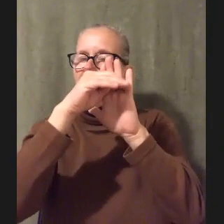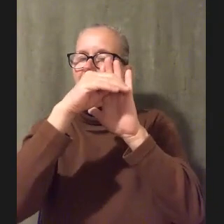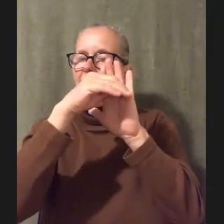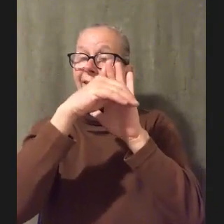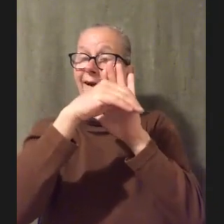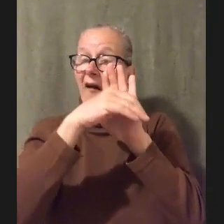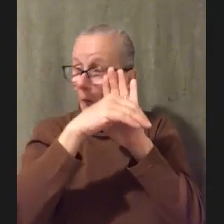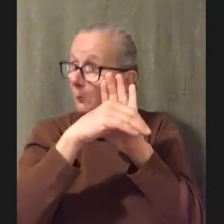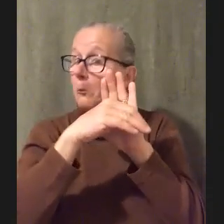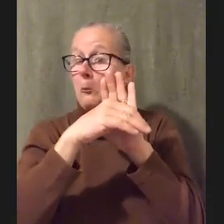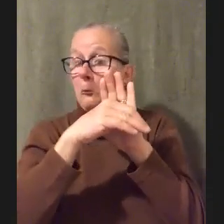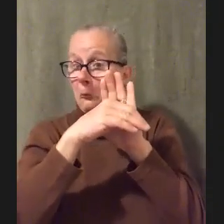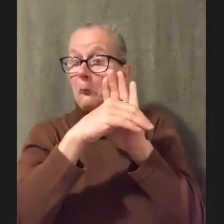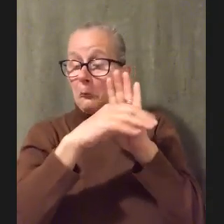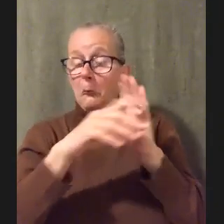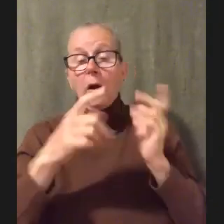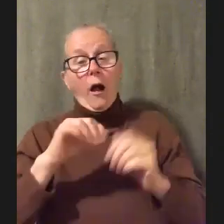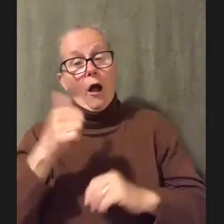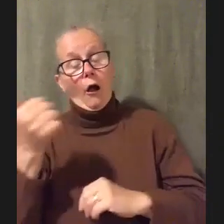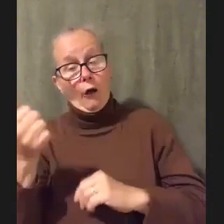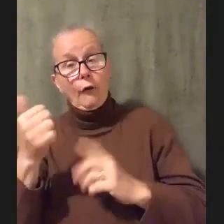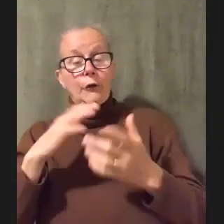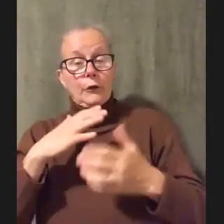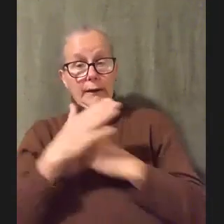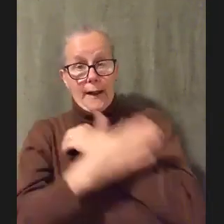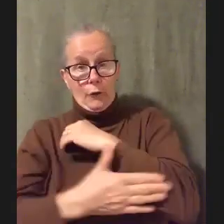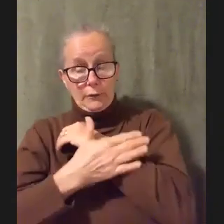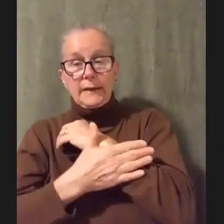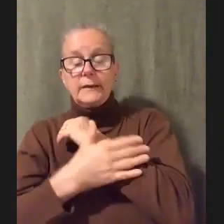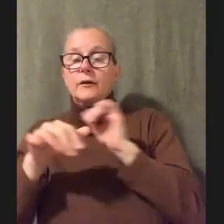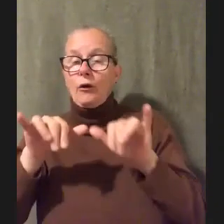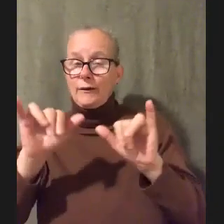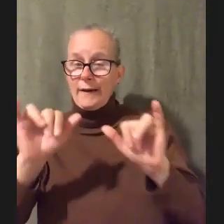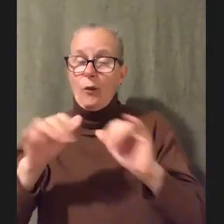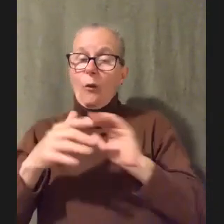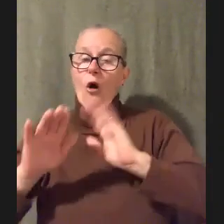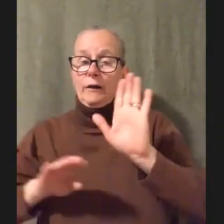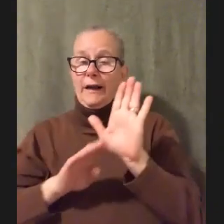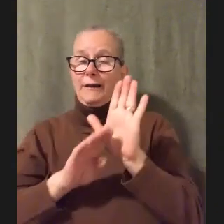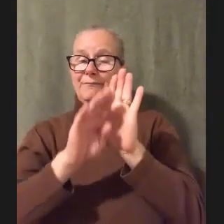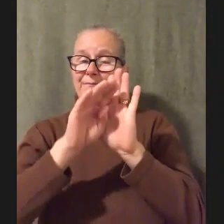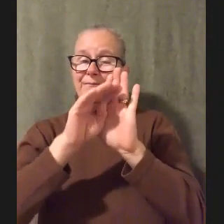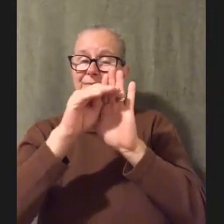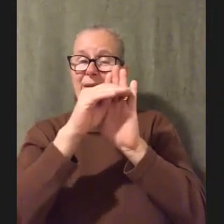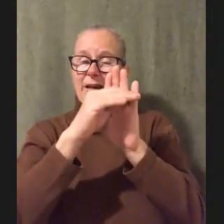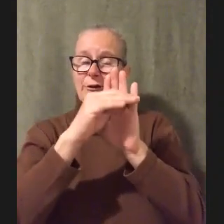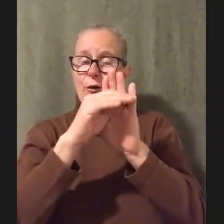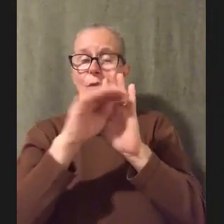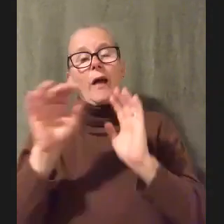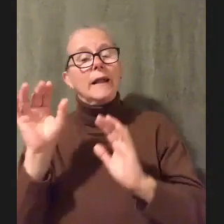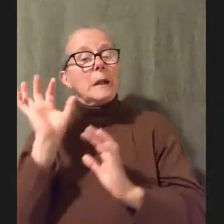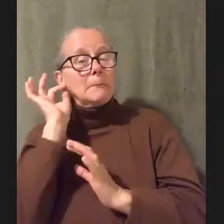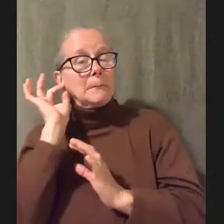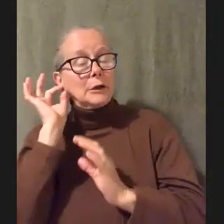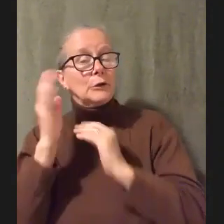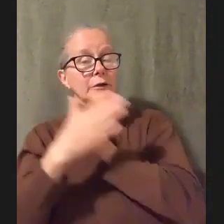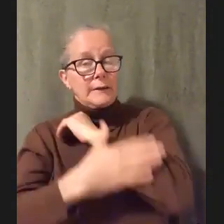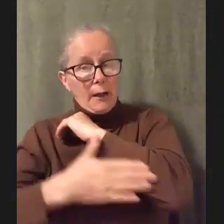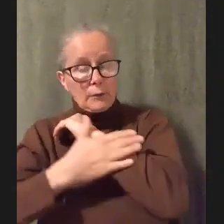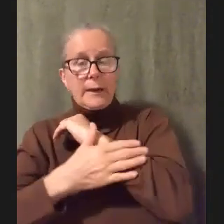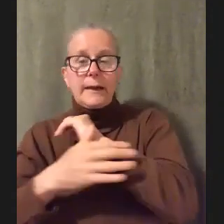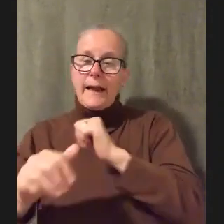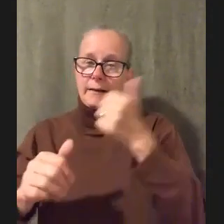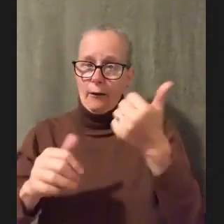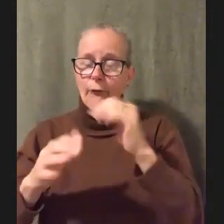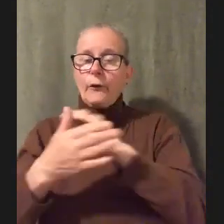adjacent counties, King, Pierce, seem to be on a plateau. But time will tell, and we need to keep doing what we're doing.